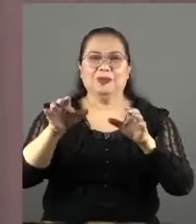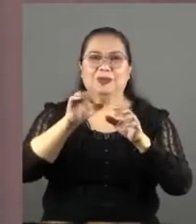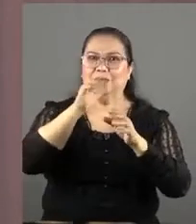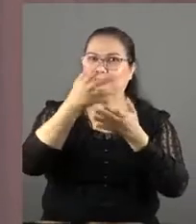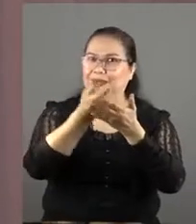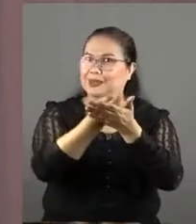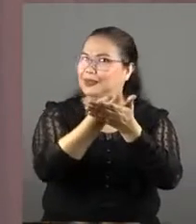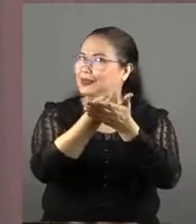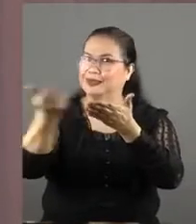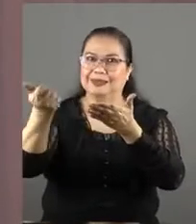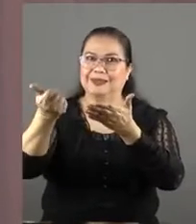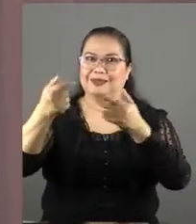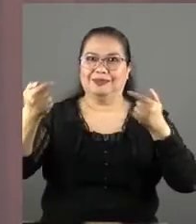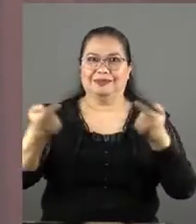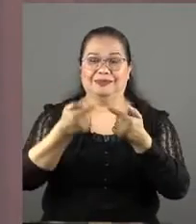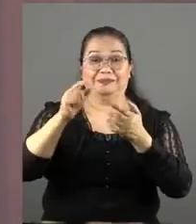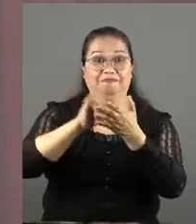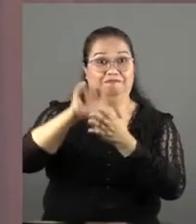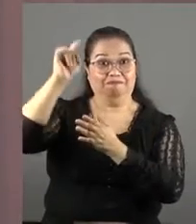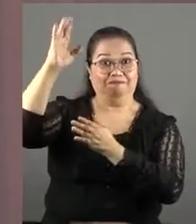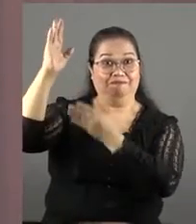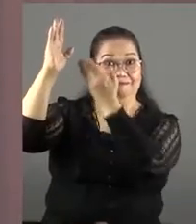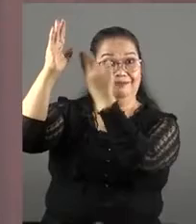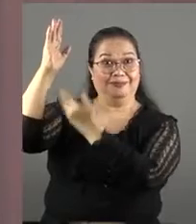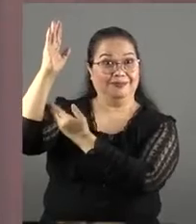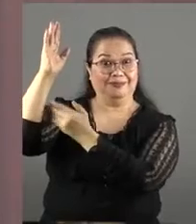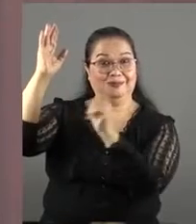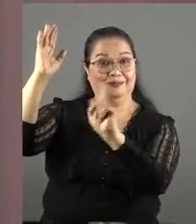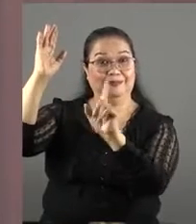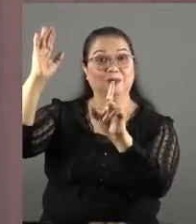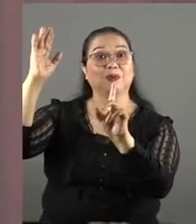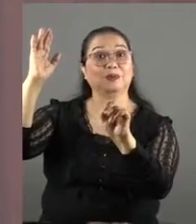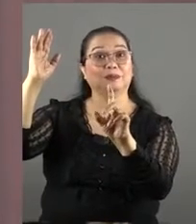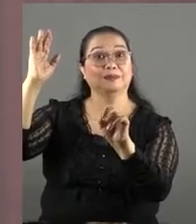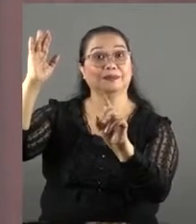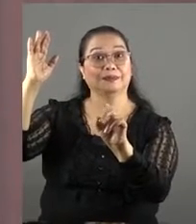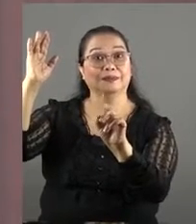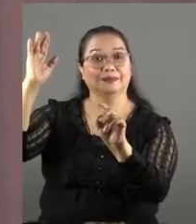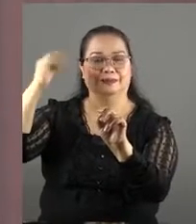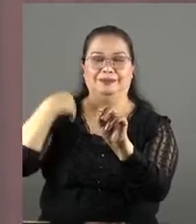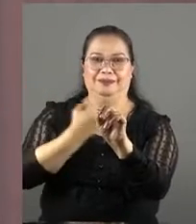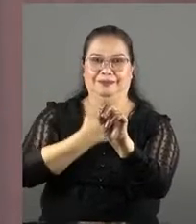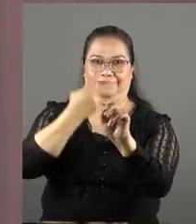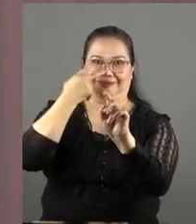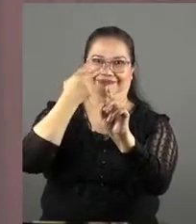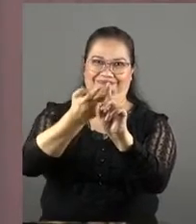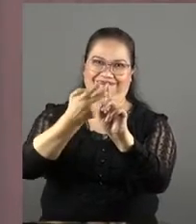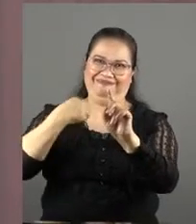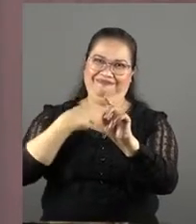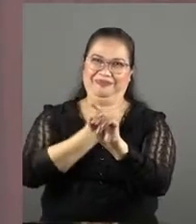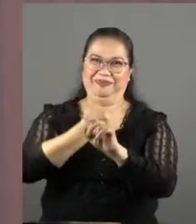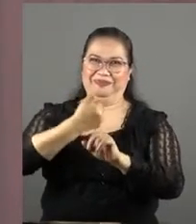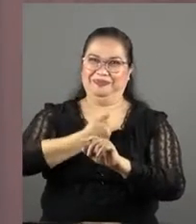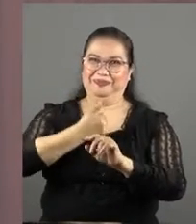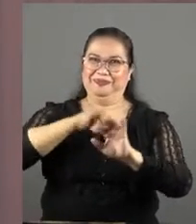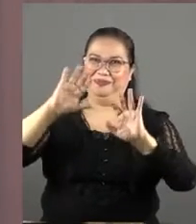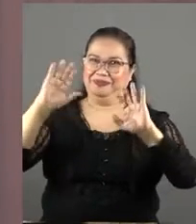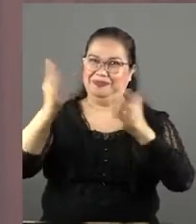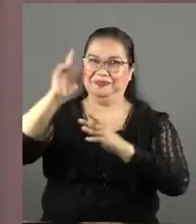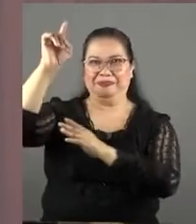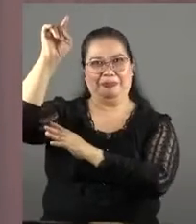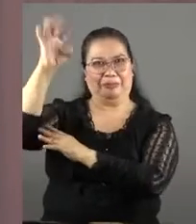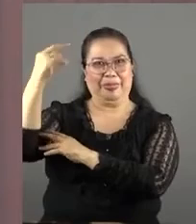his sin. That is God. So what should we do? We should see ourselves like God sees